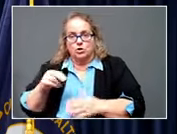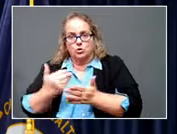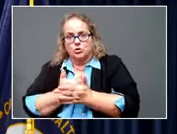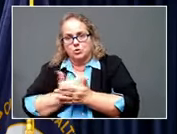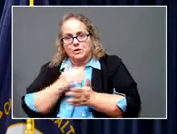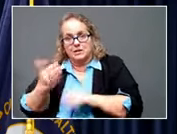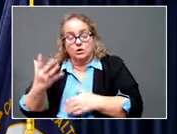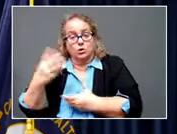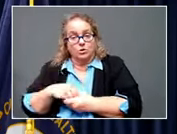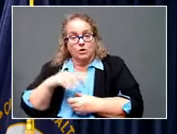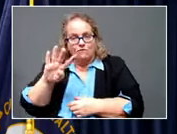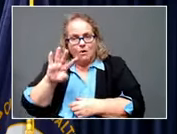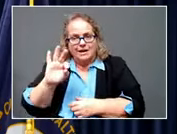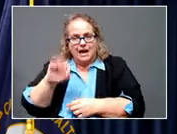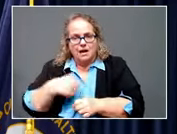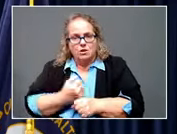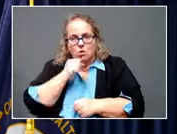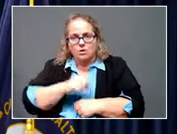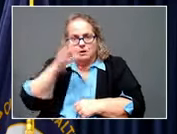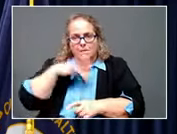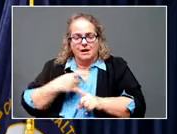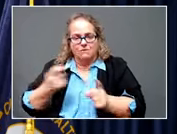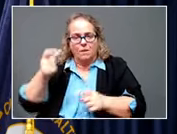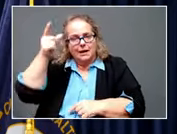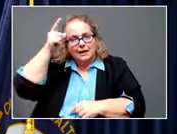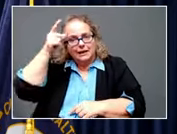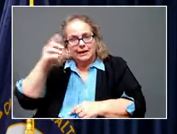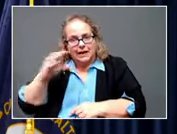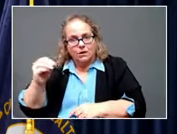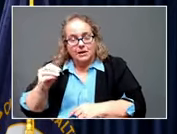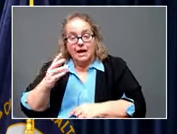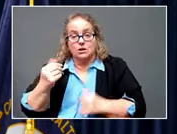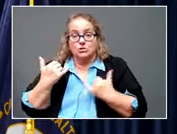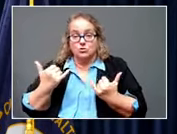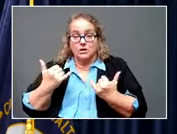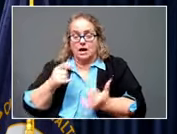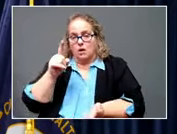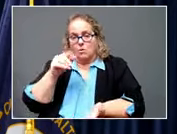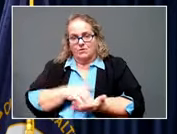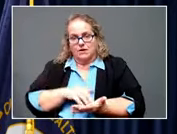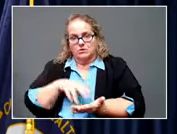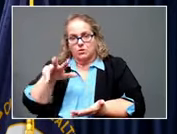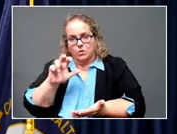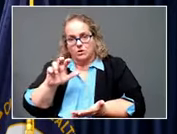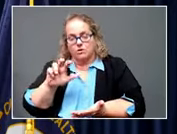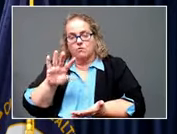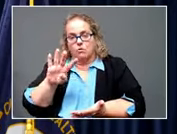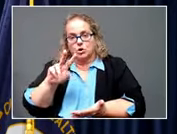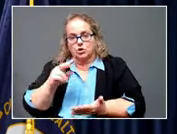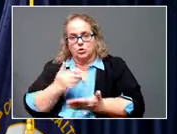man from Lincoln County. And today, 1,342 new cases,